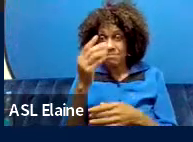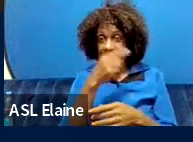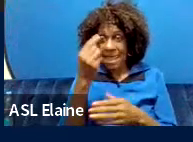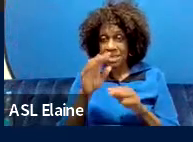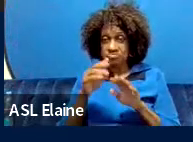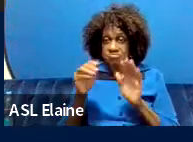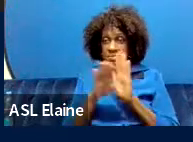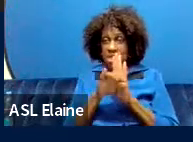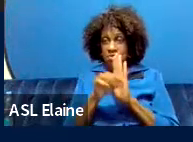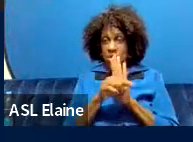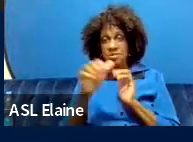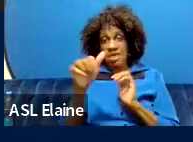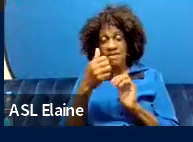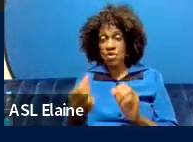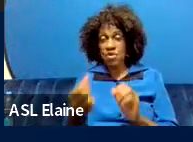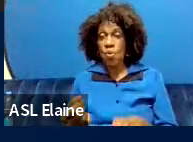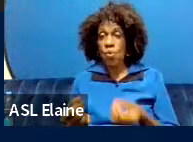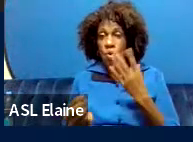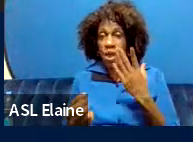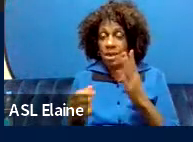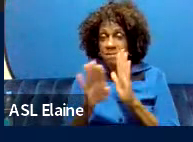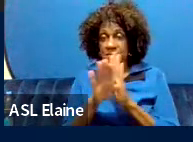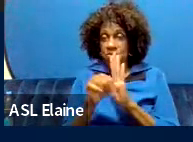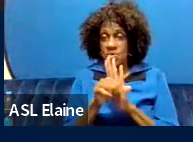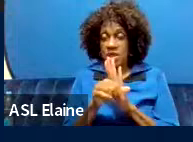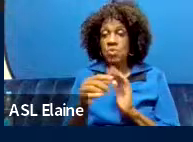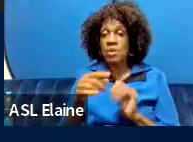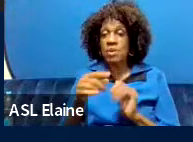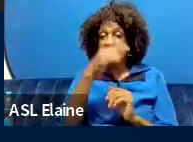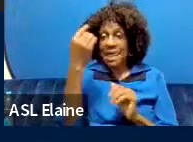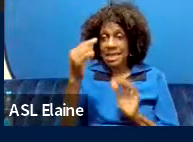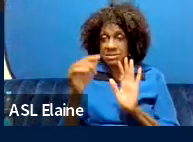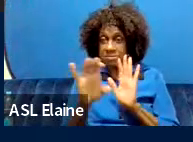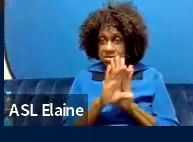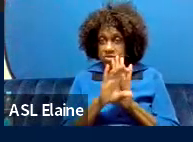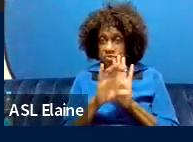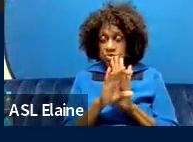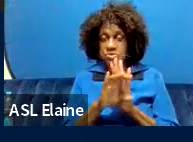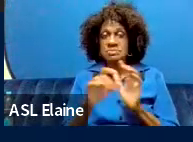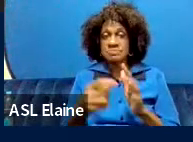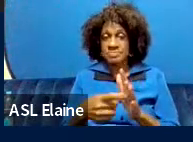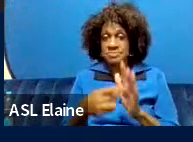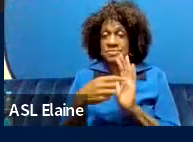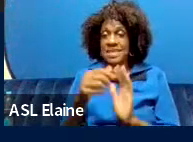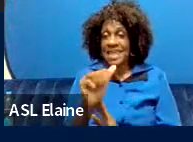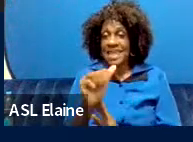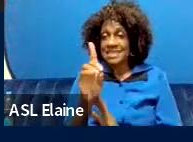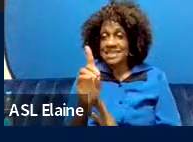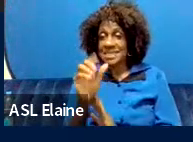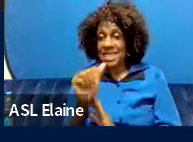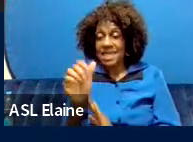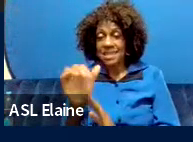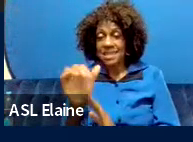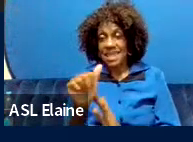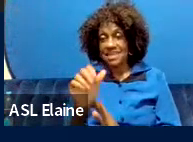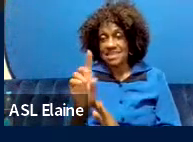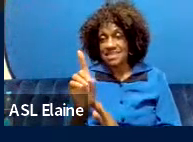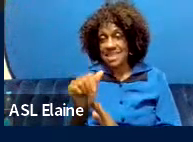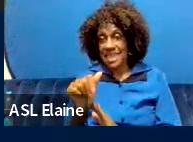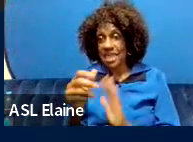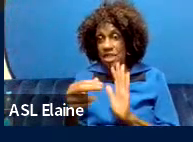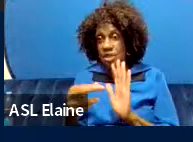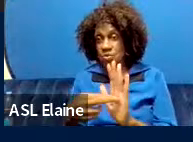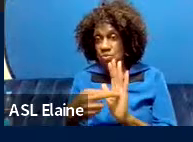black icon and a white background. As required by the ADA and ABA standards, these